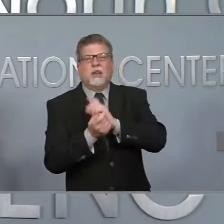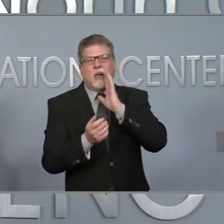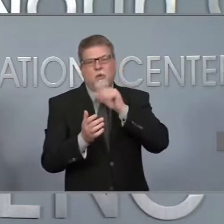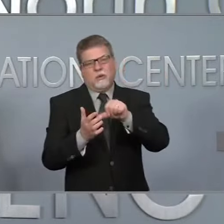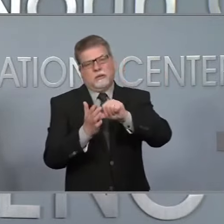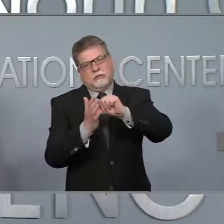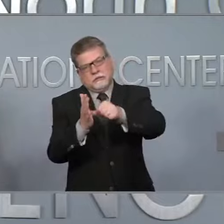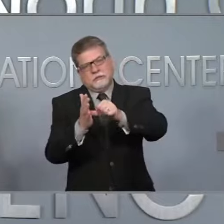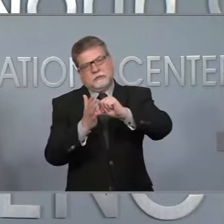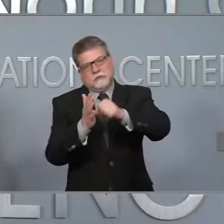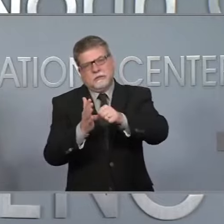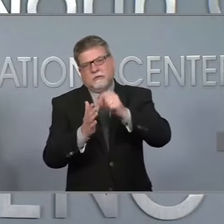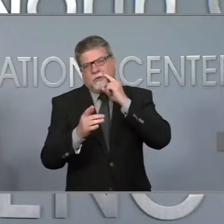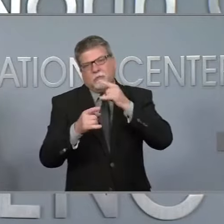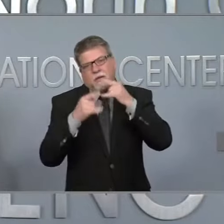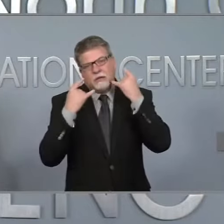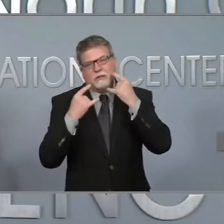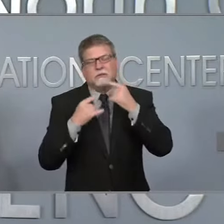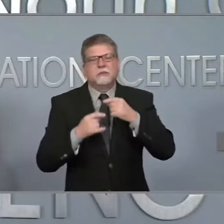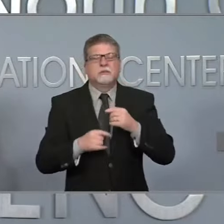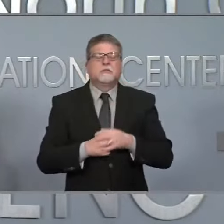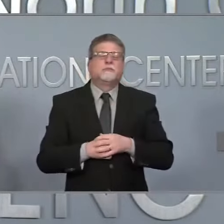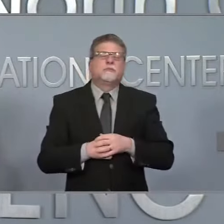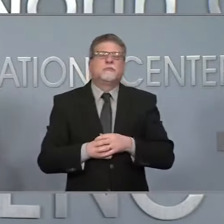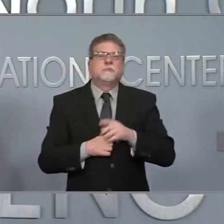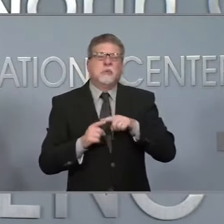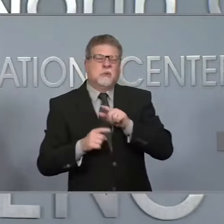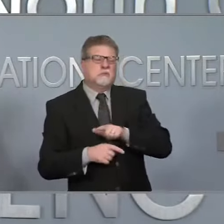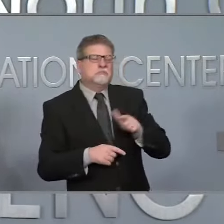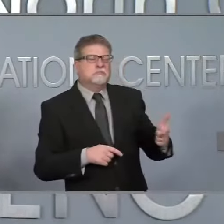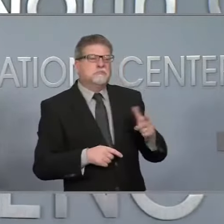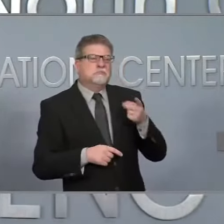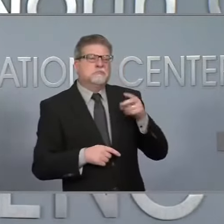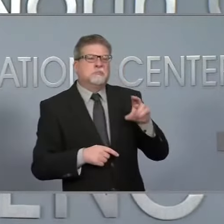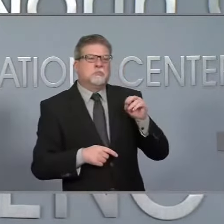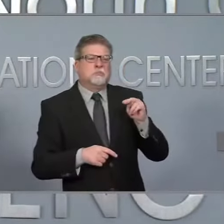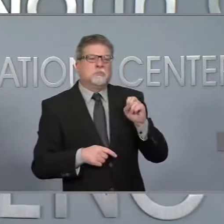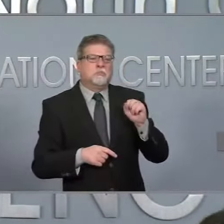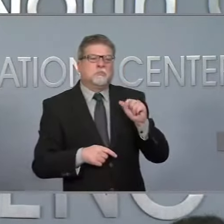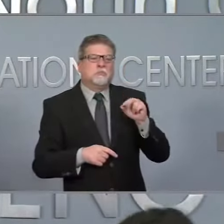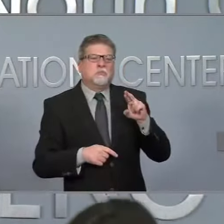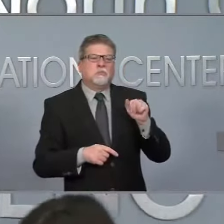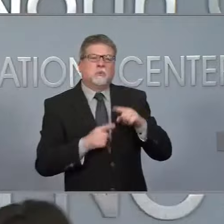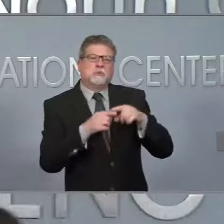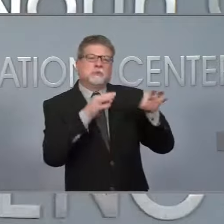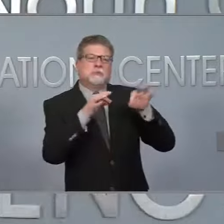of our trends and all of our tools in concert. But let me have Dr. Consagra speak a bit more about cases.